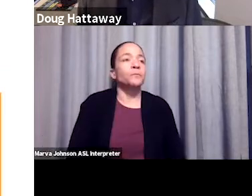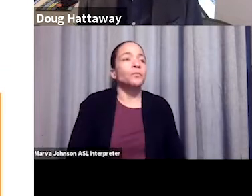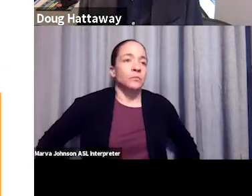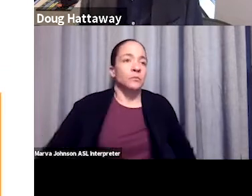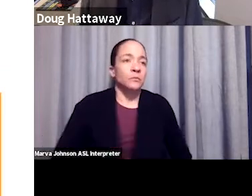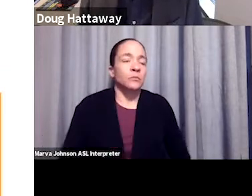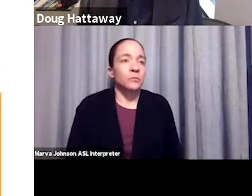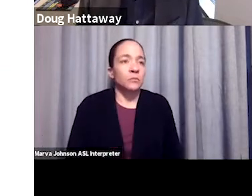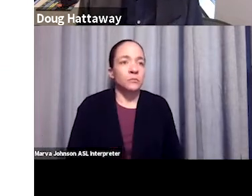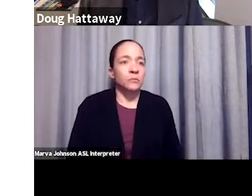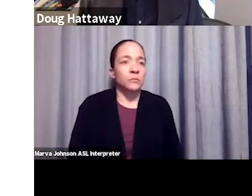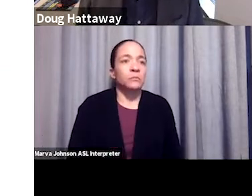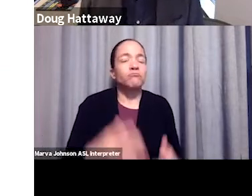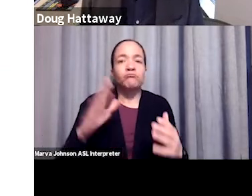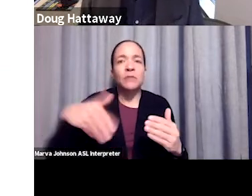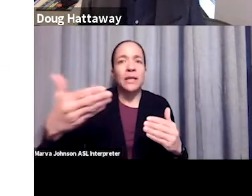After that.